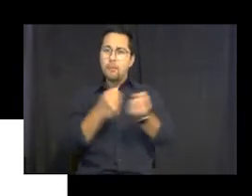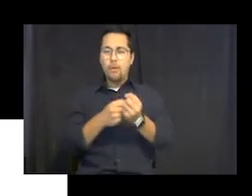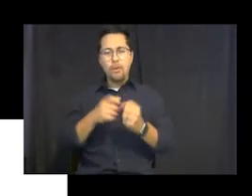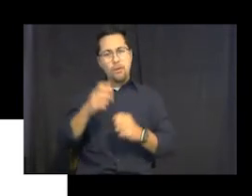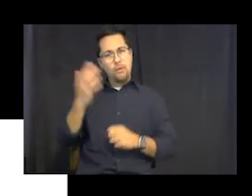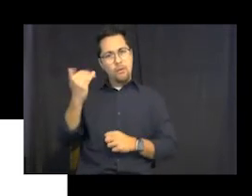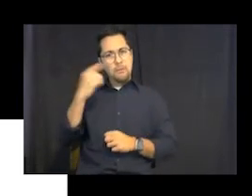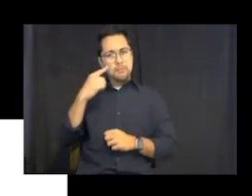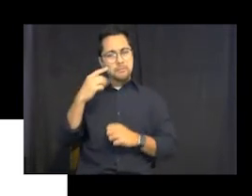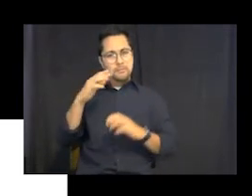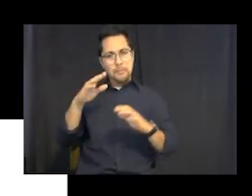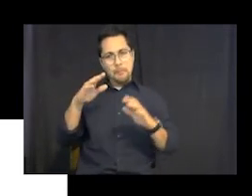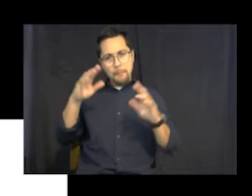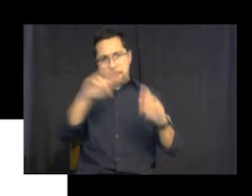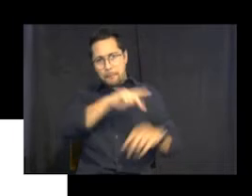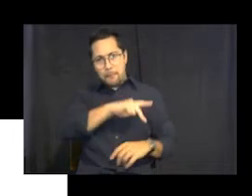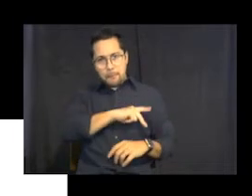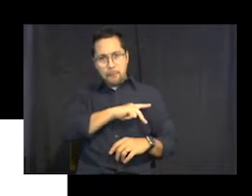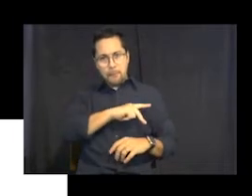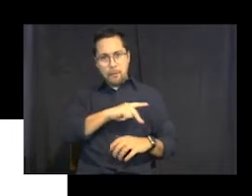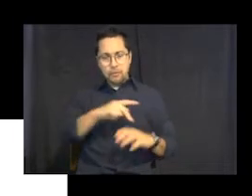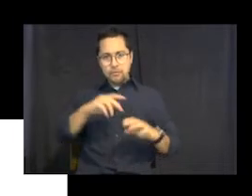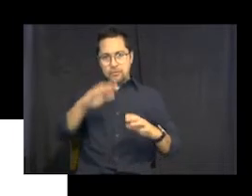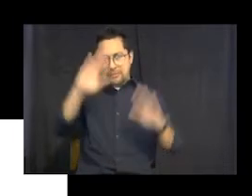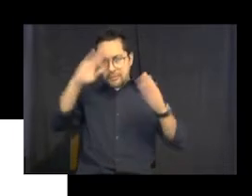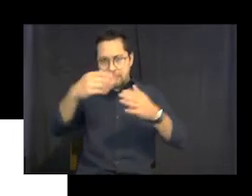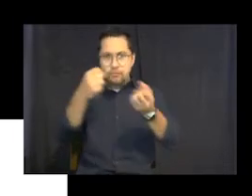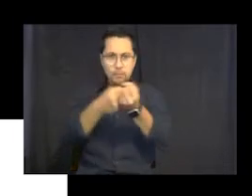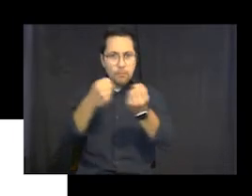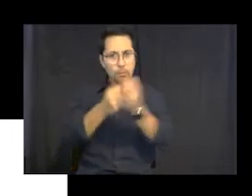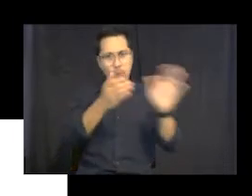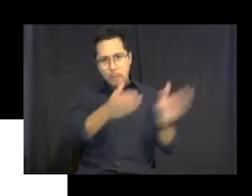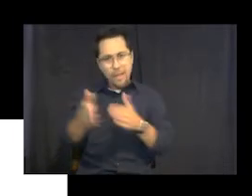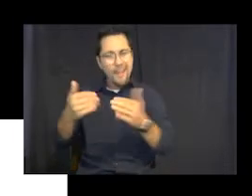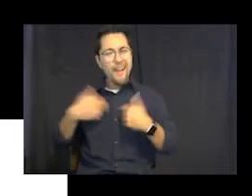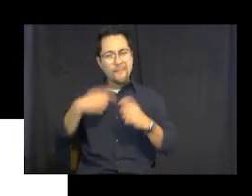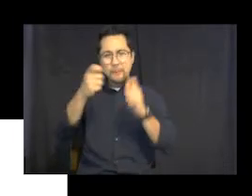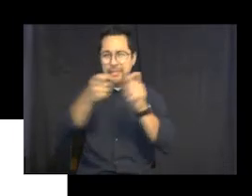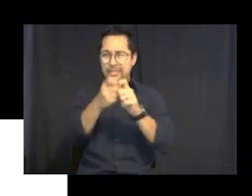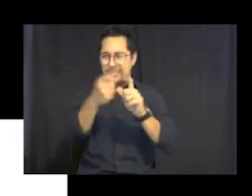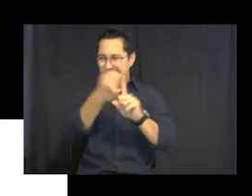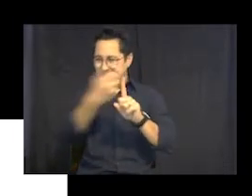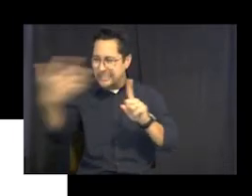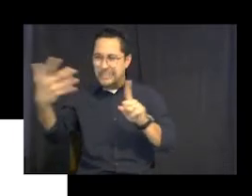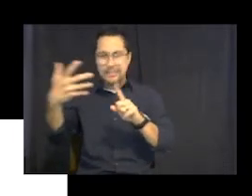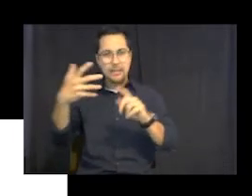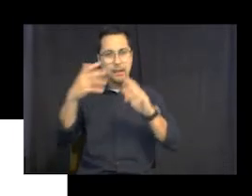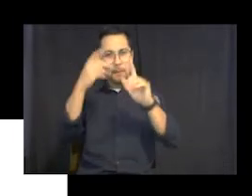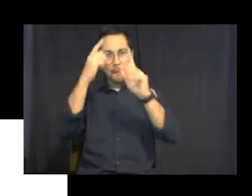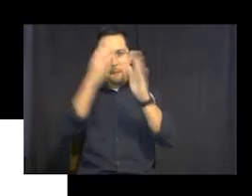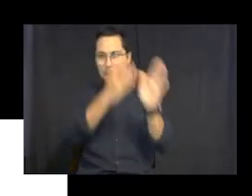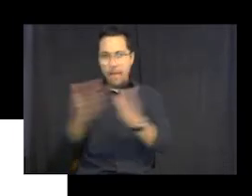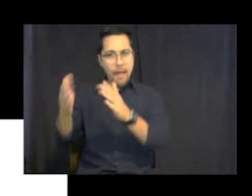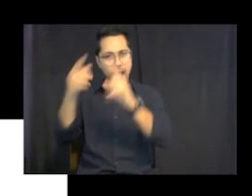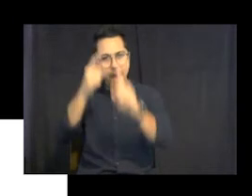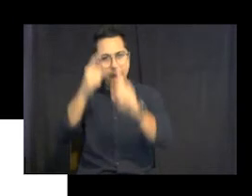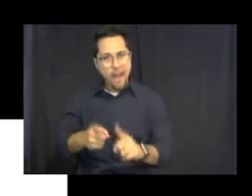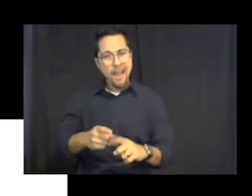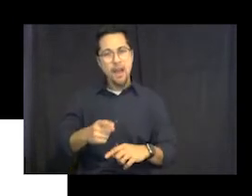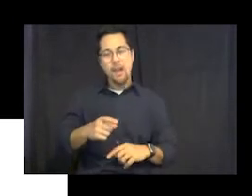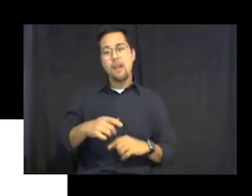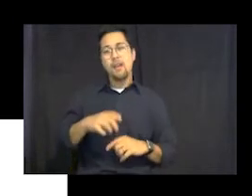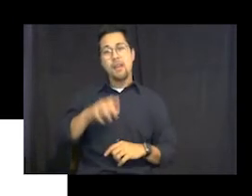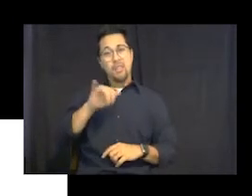a person-centered support plan that contains specific detailed information regarding his or her goals that they basically want to